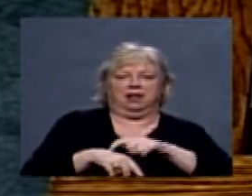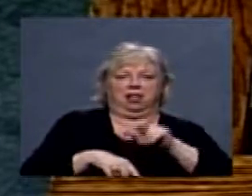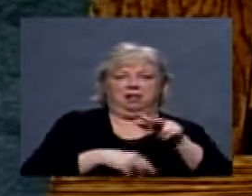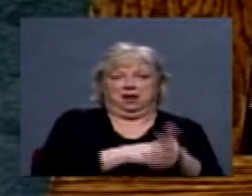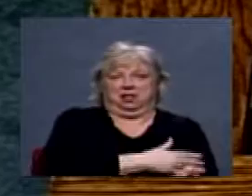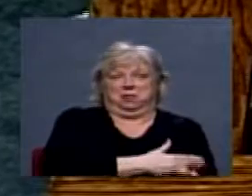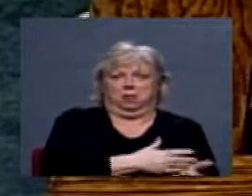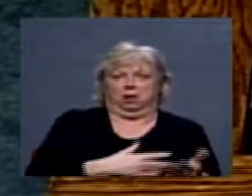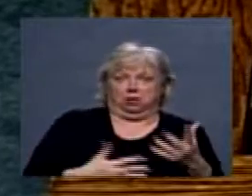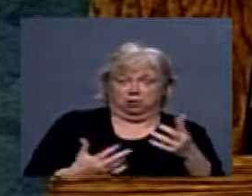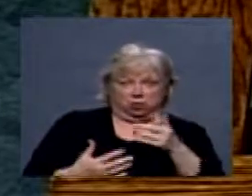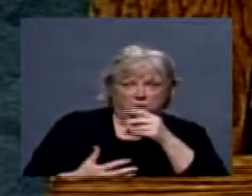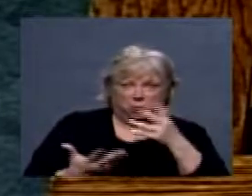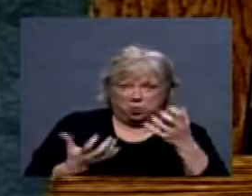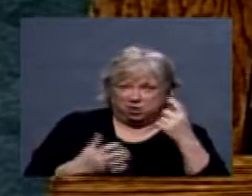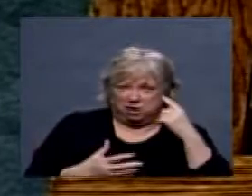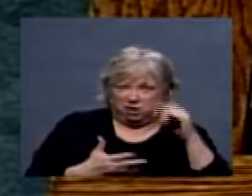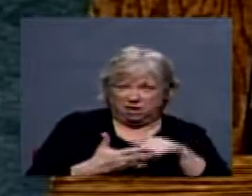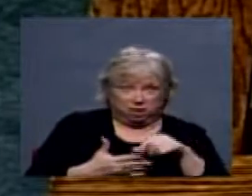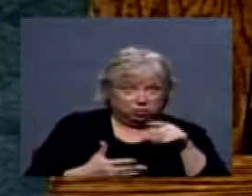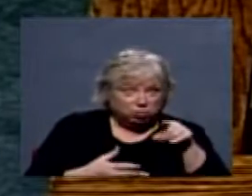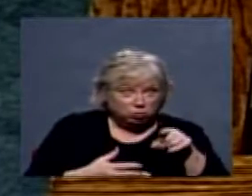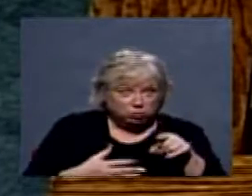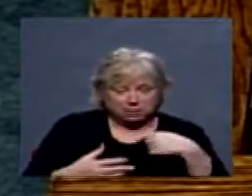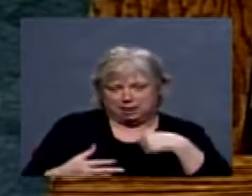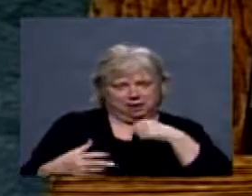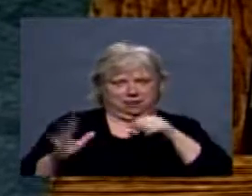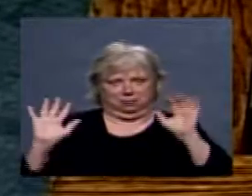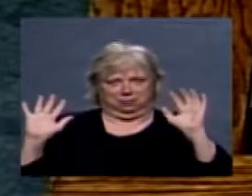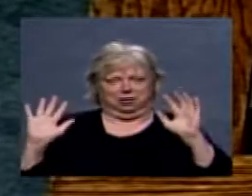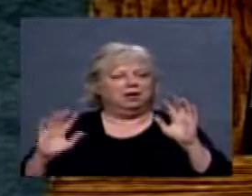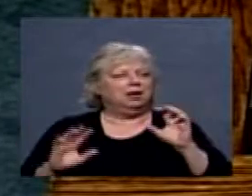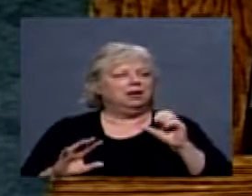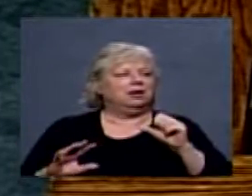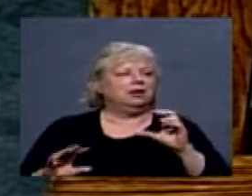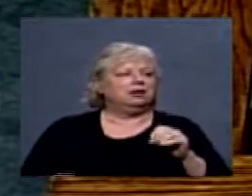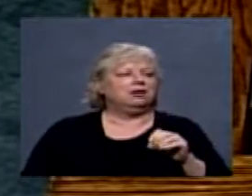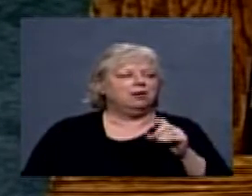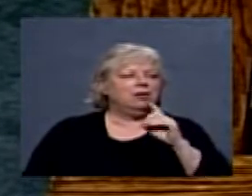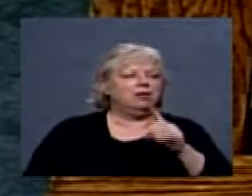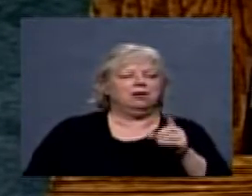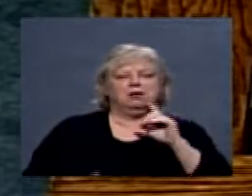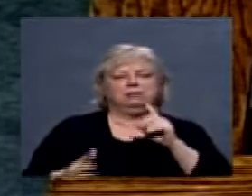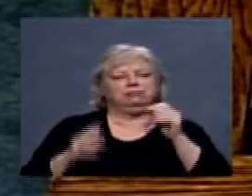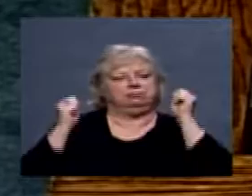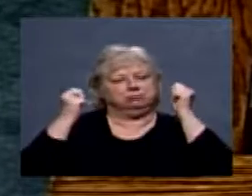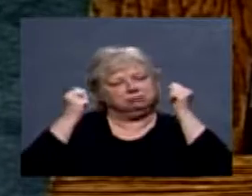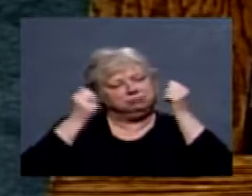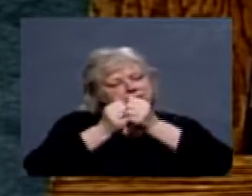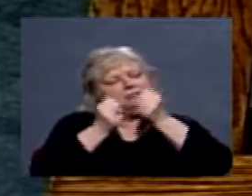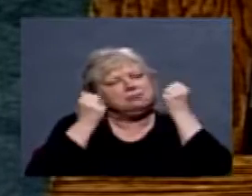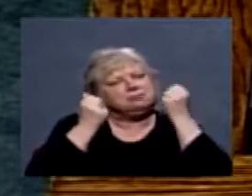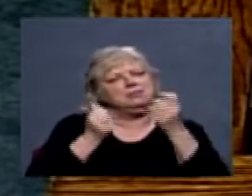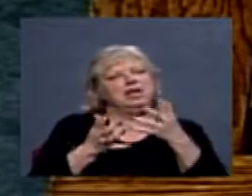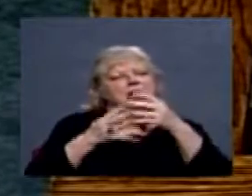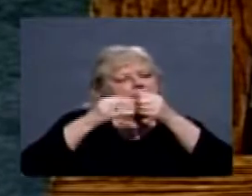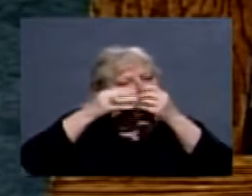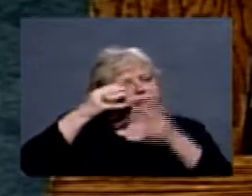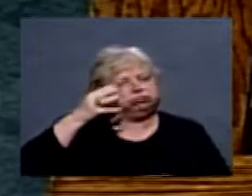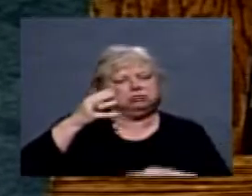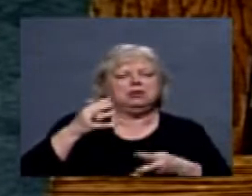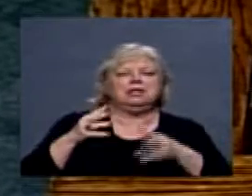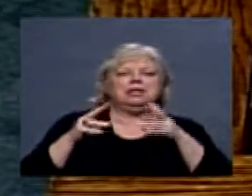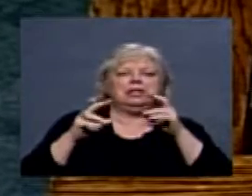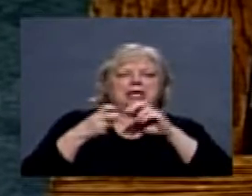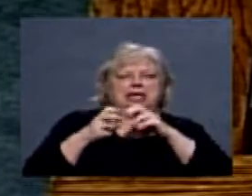don't. Do you? And so there are a ton of issues. But,